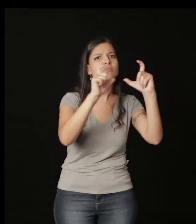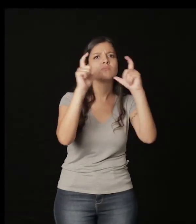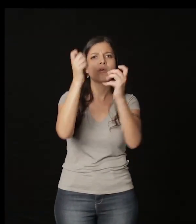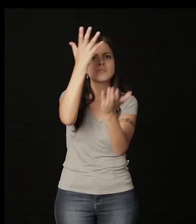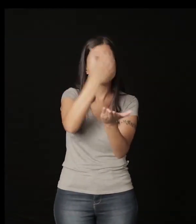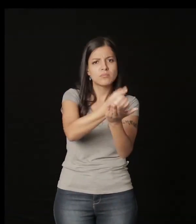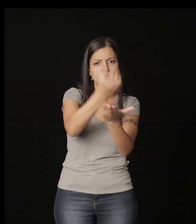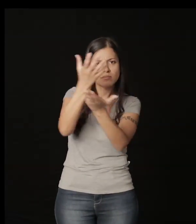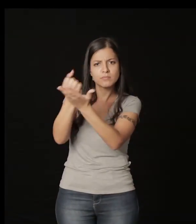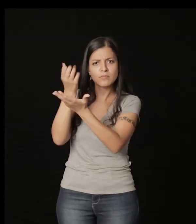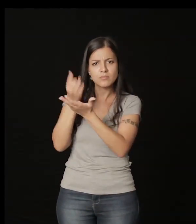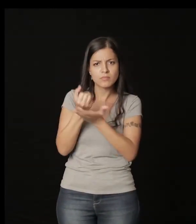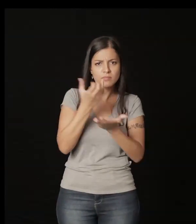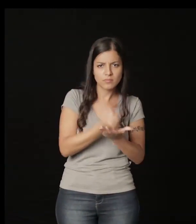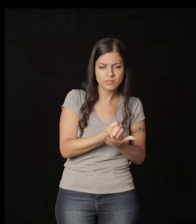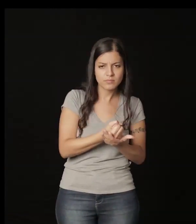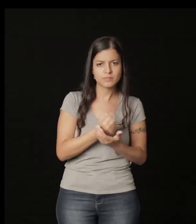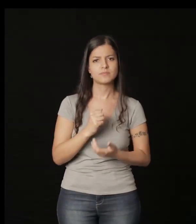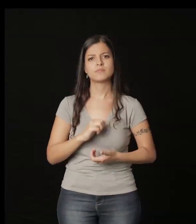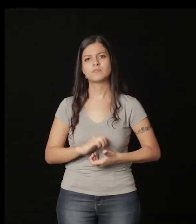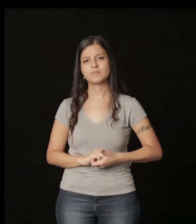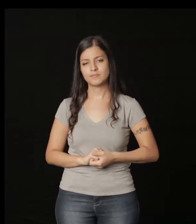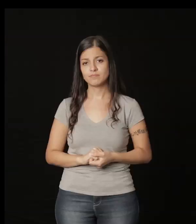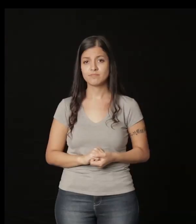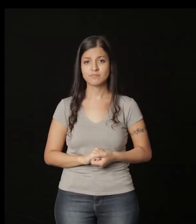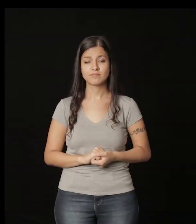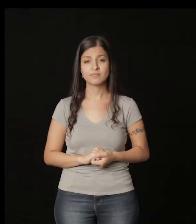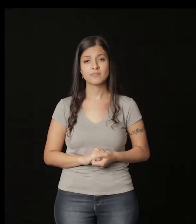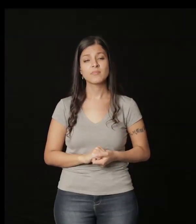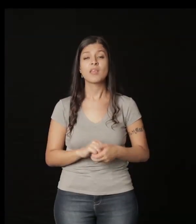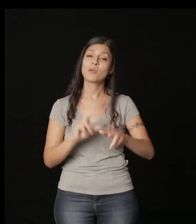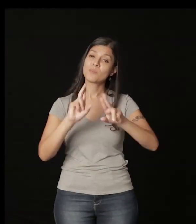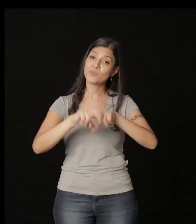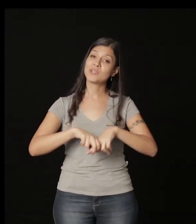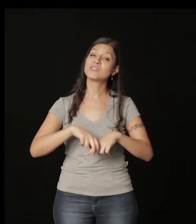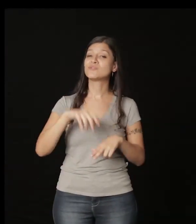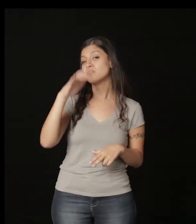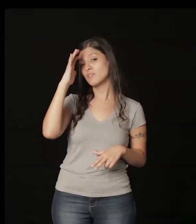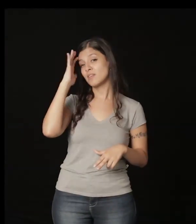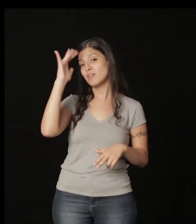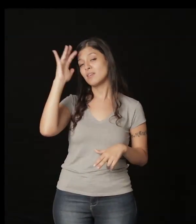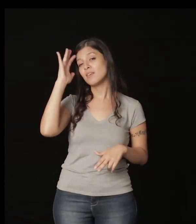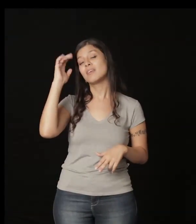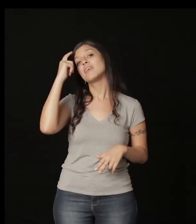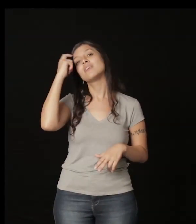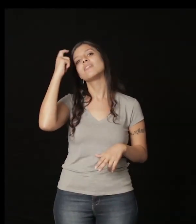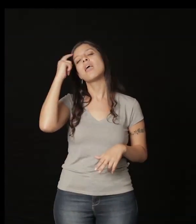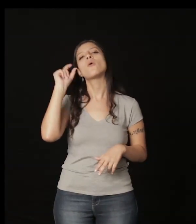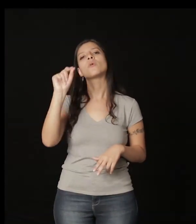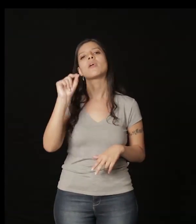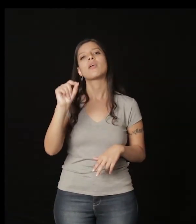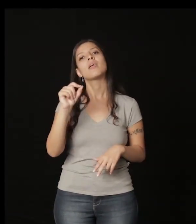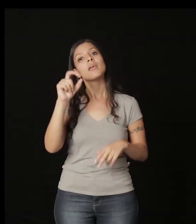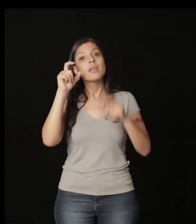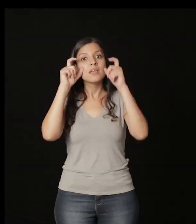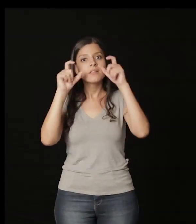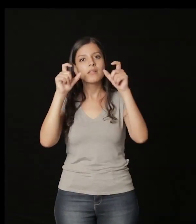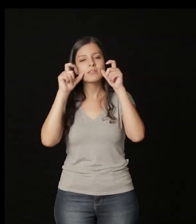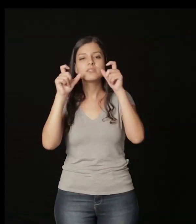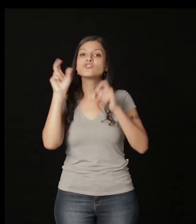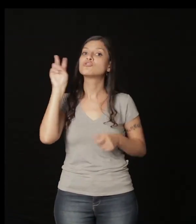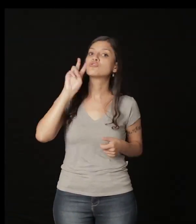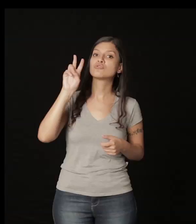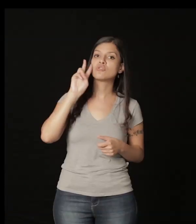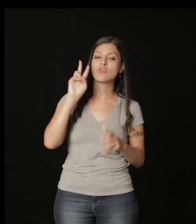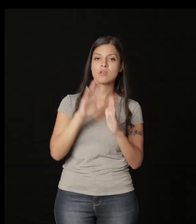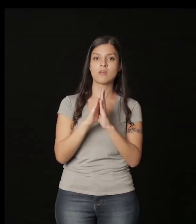to, you know, photography wants to capture everything. It's biblical in scale. And so we had this idea that it would be interesting to use the history